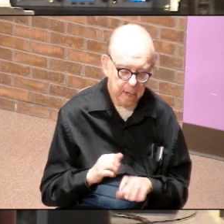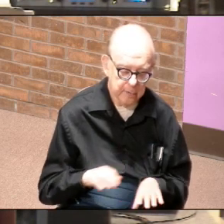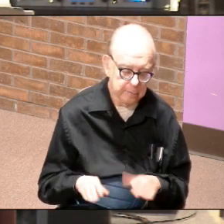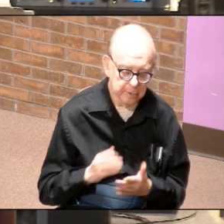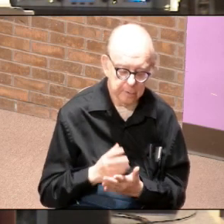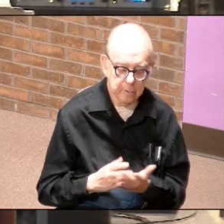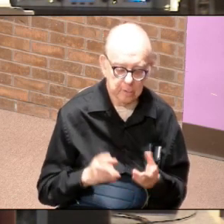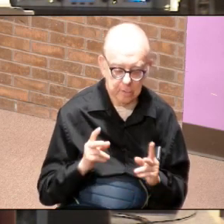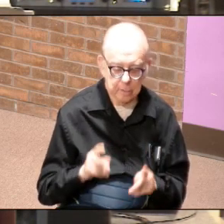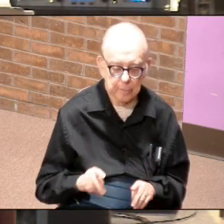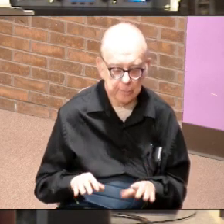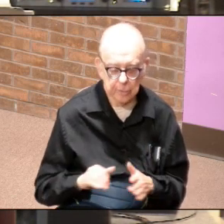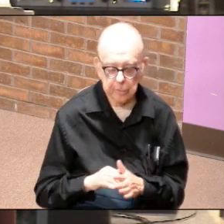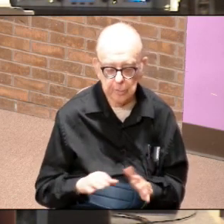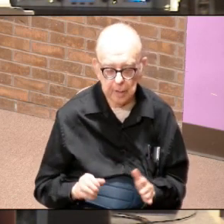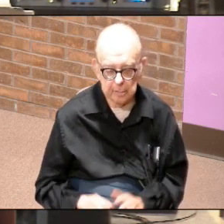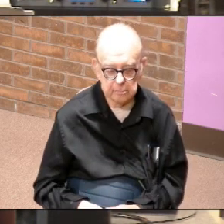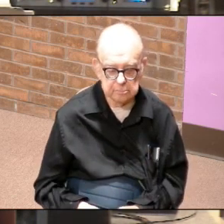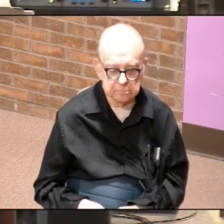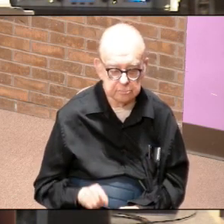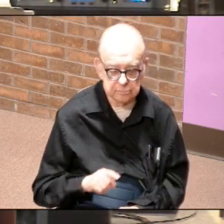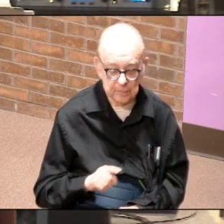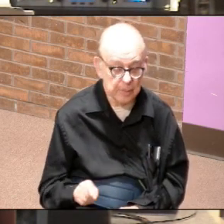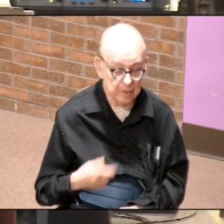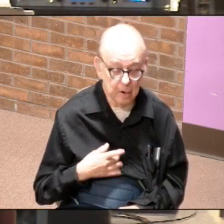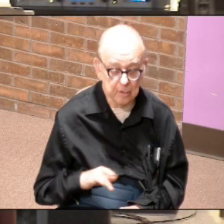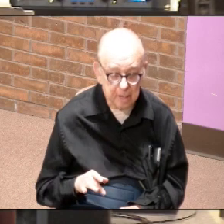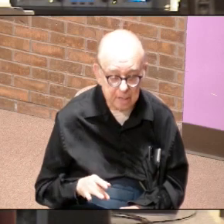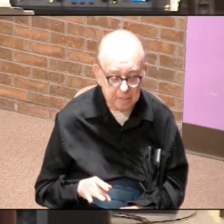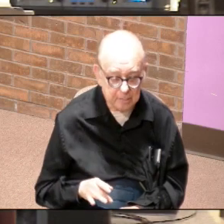How could someone do that? They're hurting.